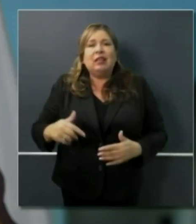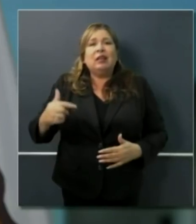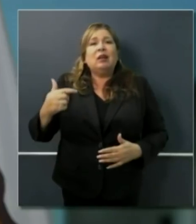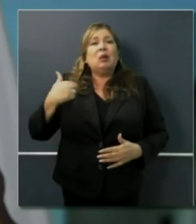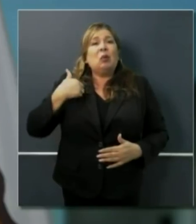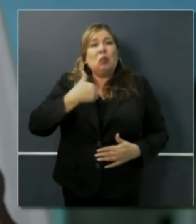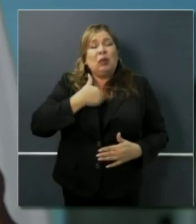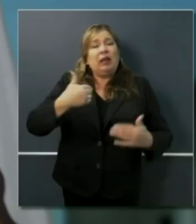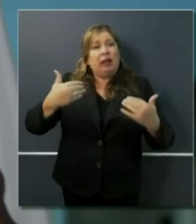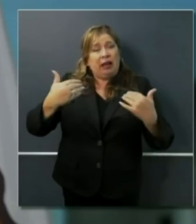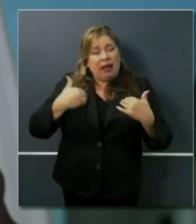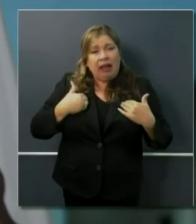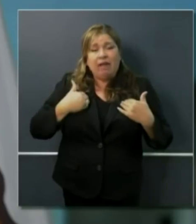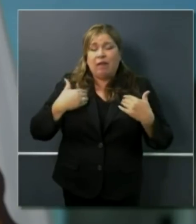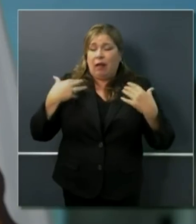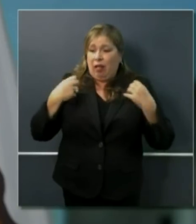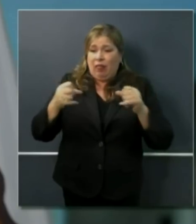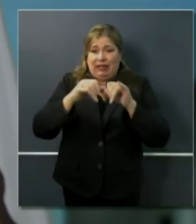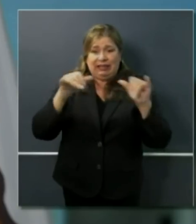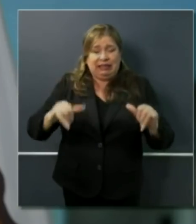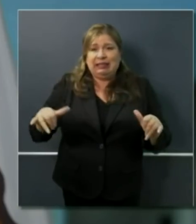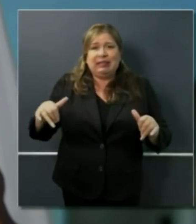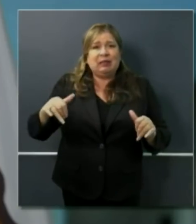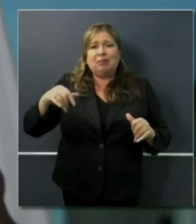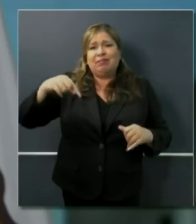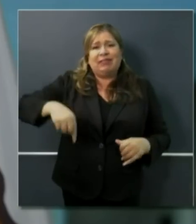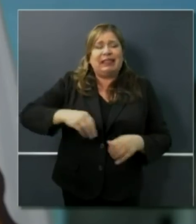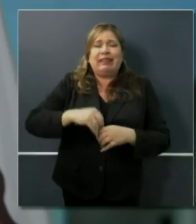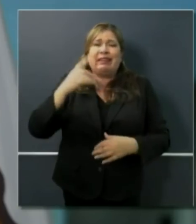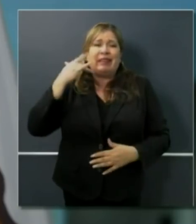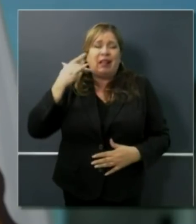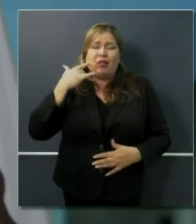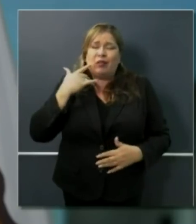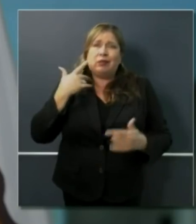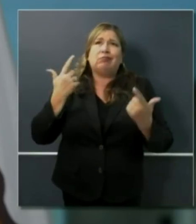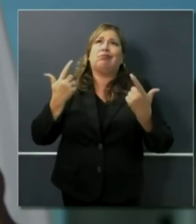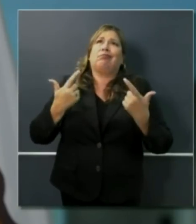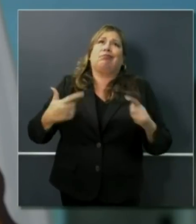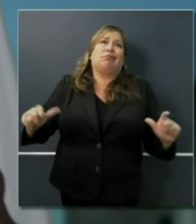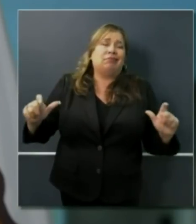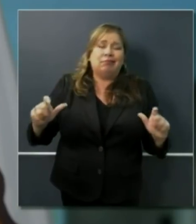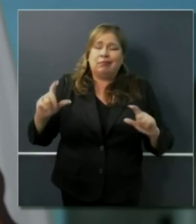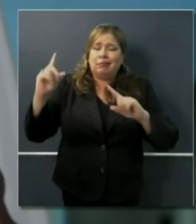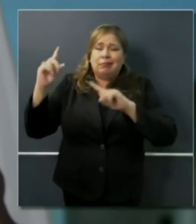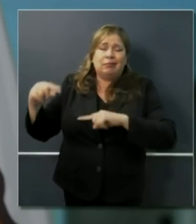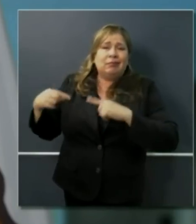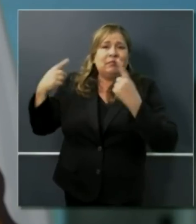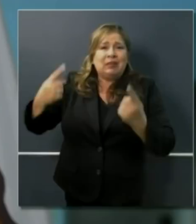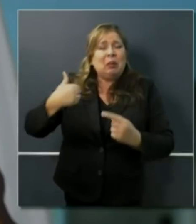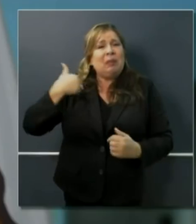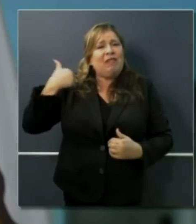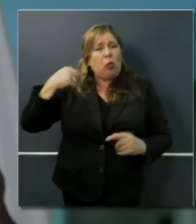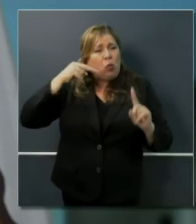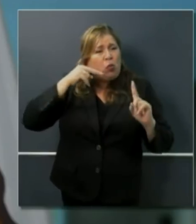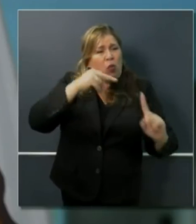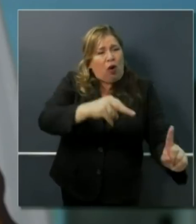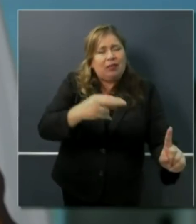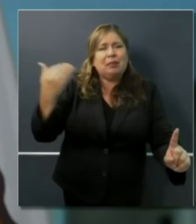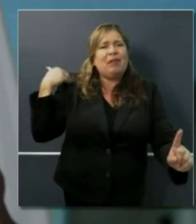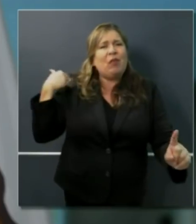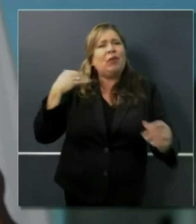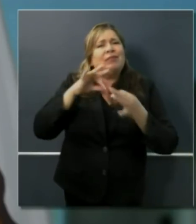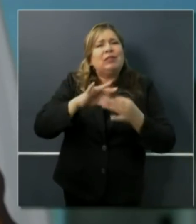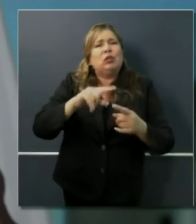delivery system that predates this current crisis. We've done it on TB. We've done it on measles. We did it